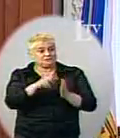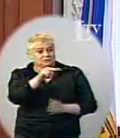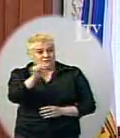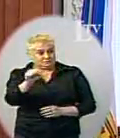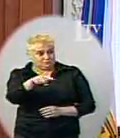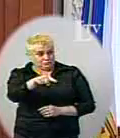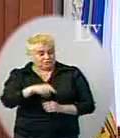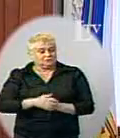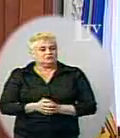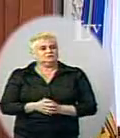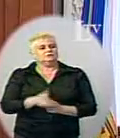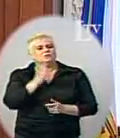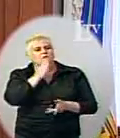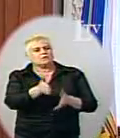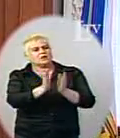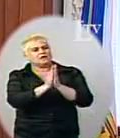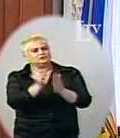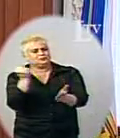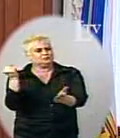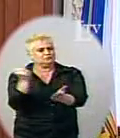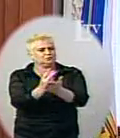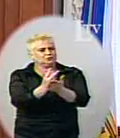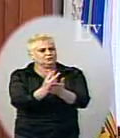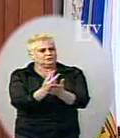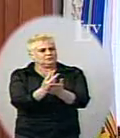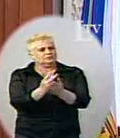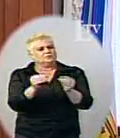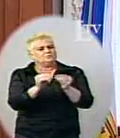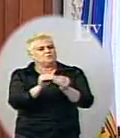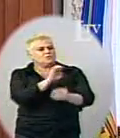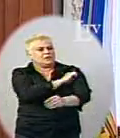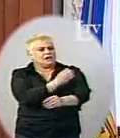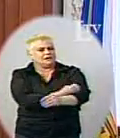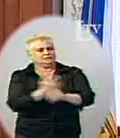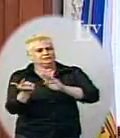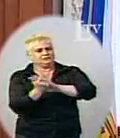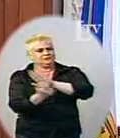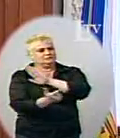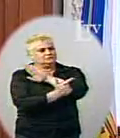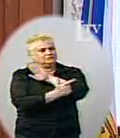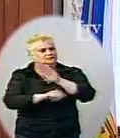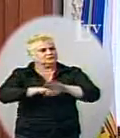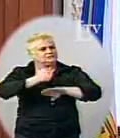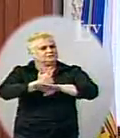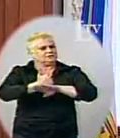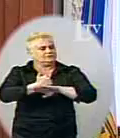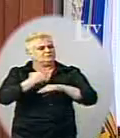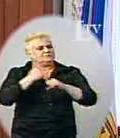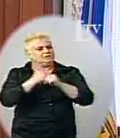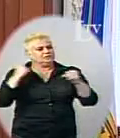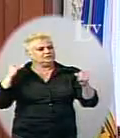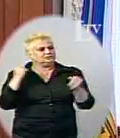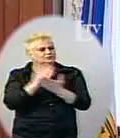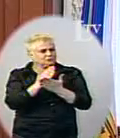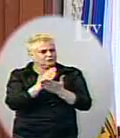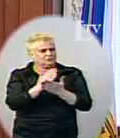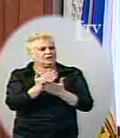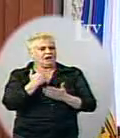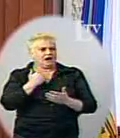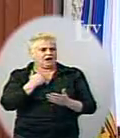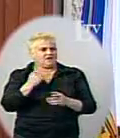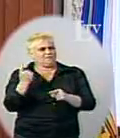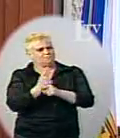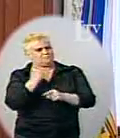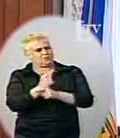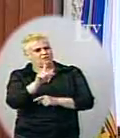Scotia, will be asked to approve further energy legislation to ensure that a modern legal framework